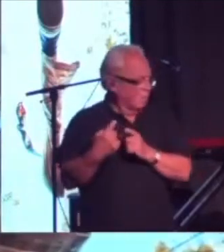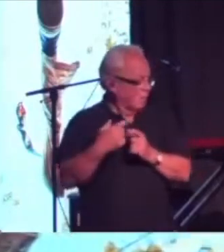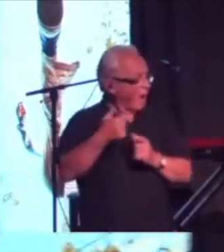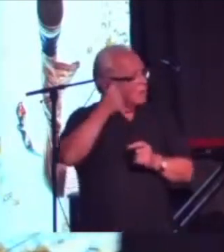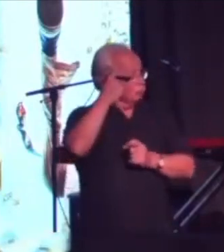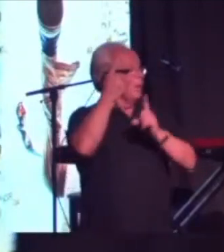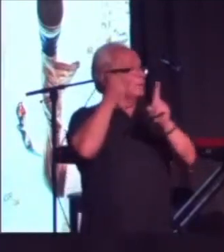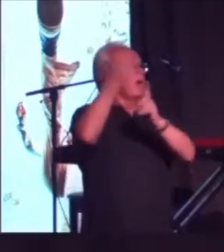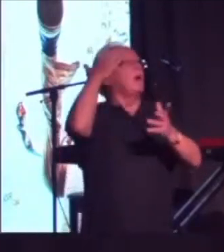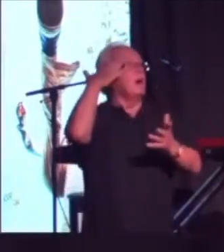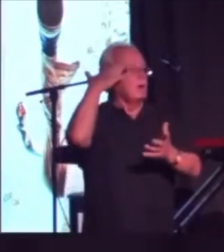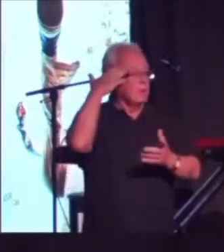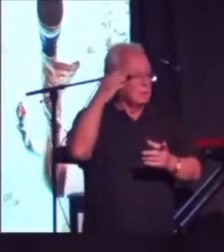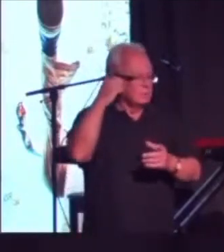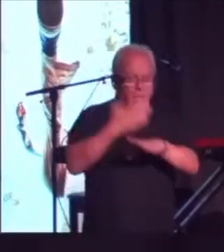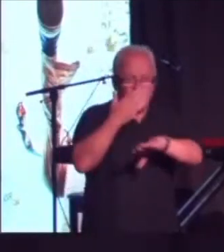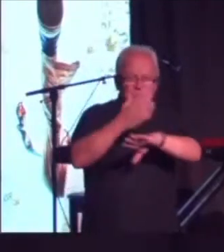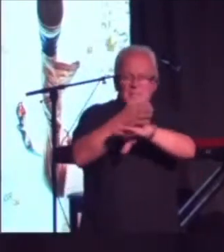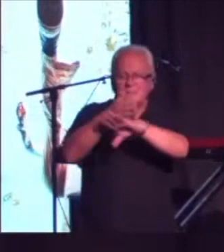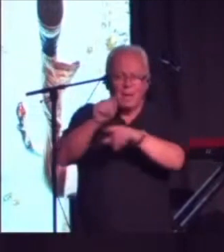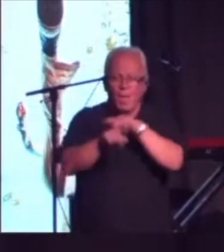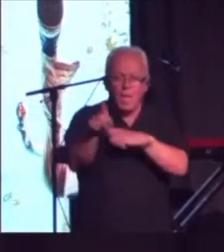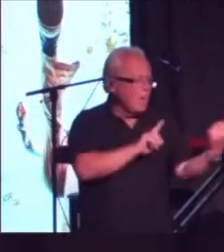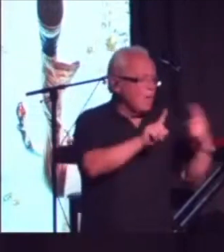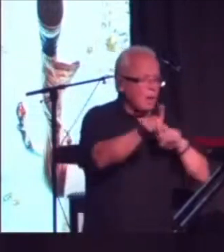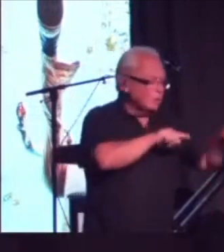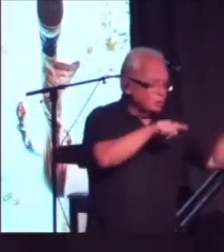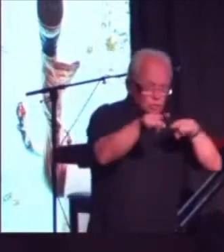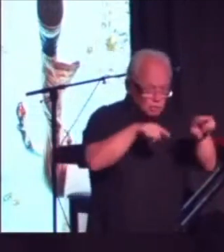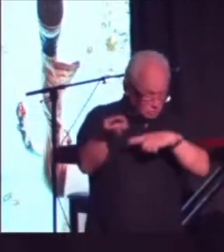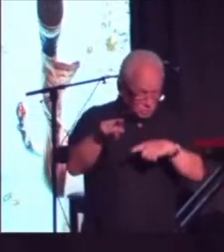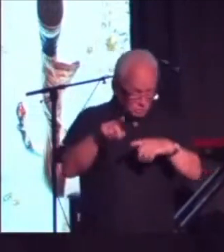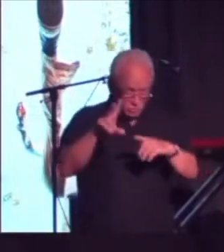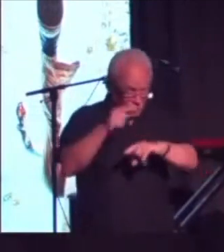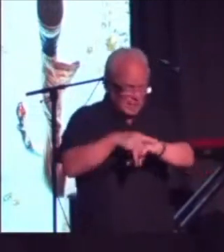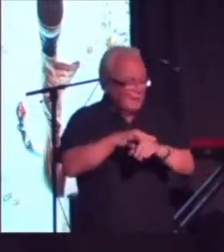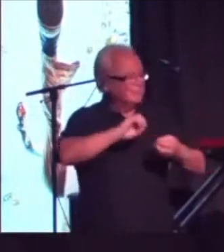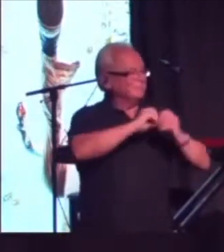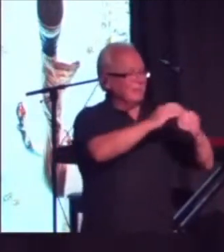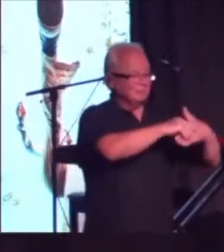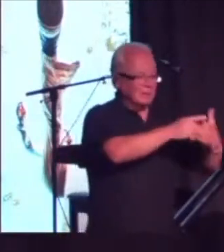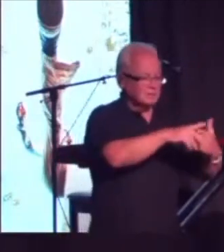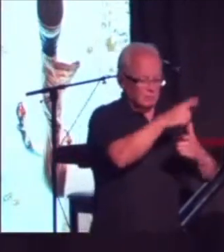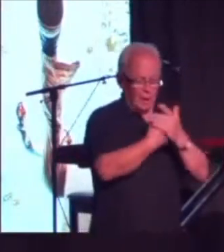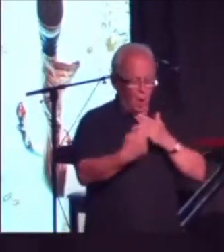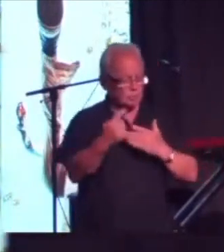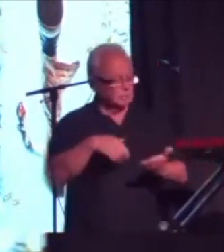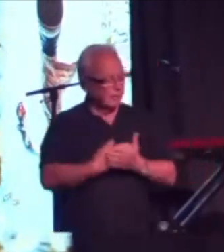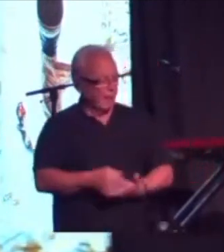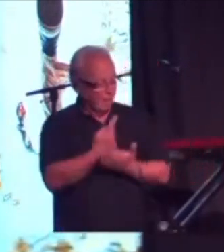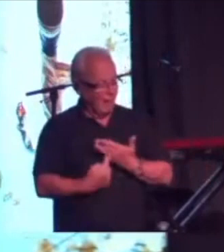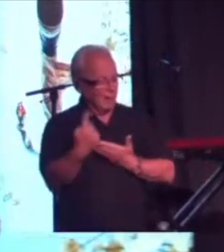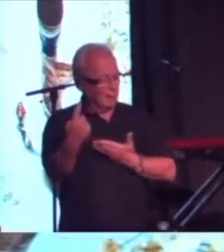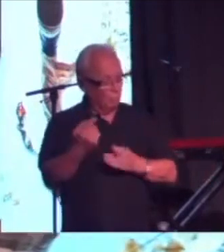friends. And all of a sudden, we found ourselves sitting in silence and sitting alone. And I want to tell you this today, the remedy is